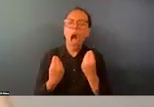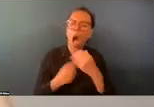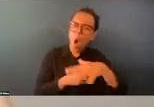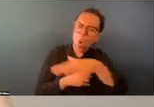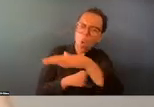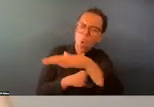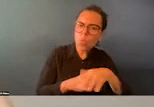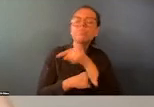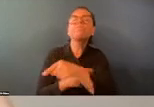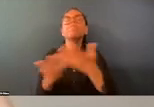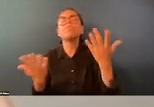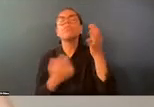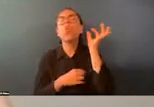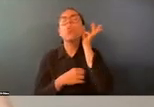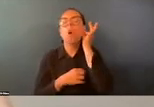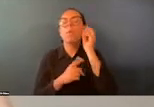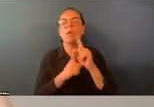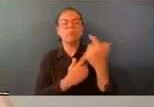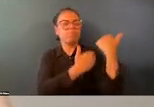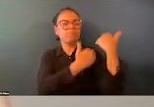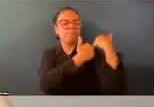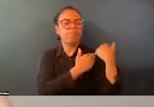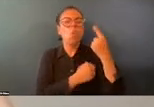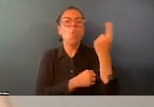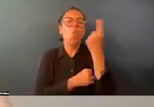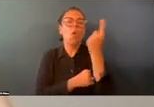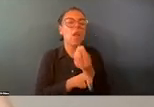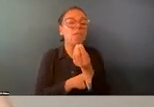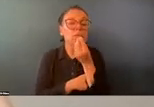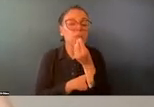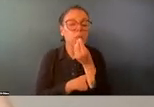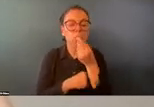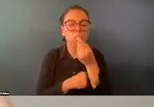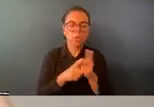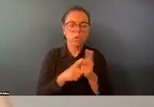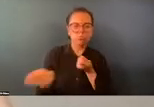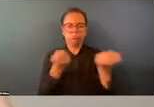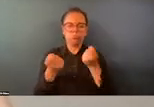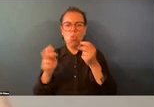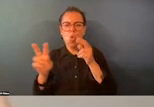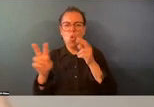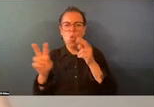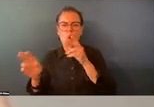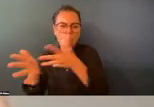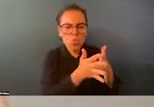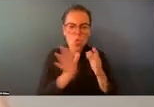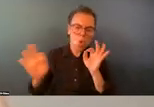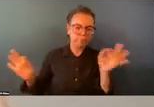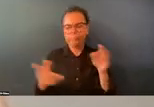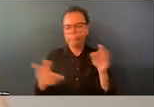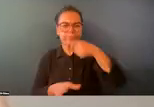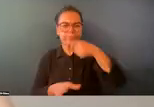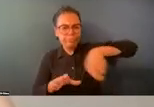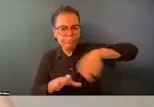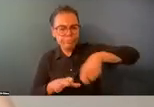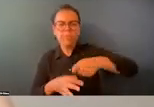they make the food related decisions and their choices about what to eat, how to